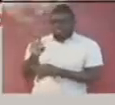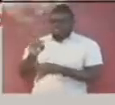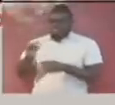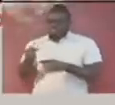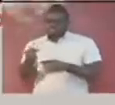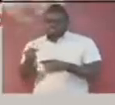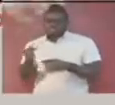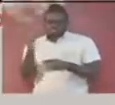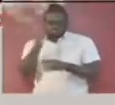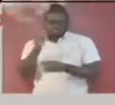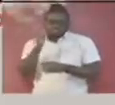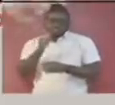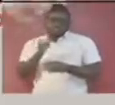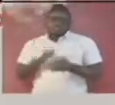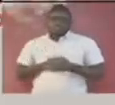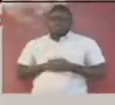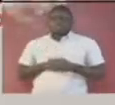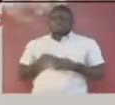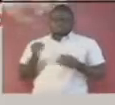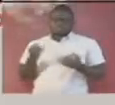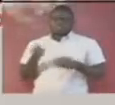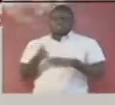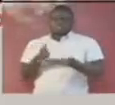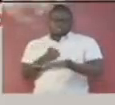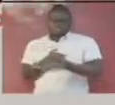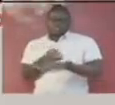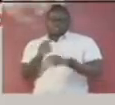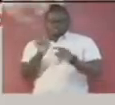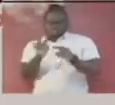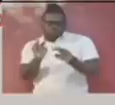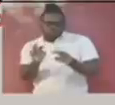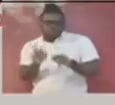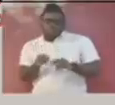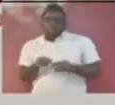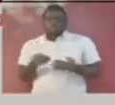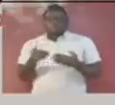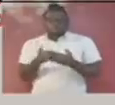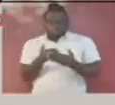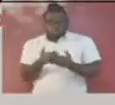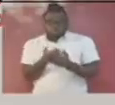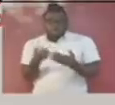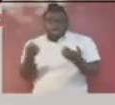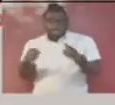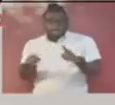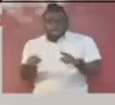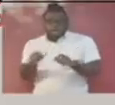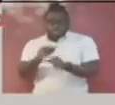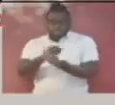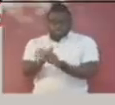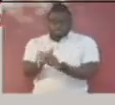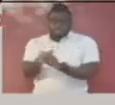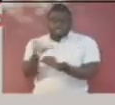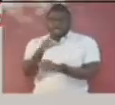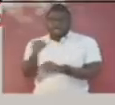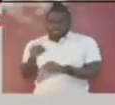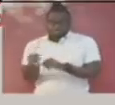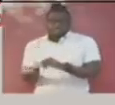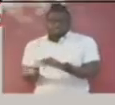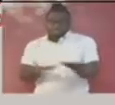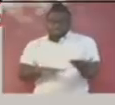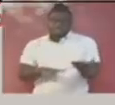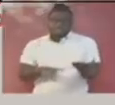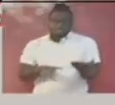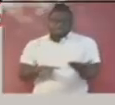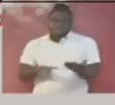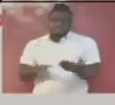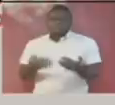improvement in both daily new cases and daily deaths, but people are still dying by the thousands. So